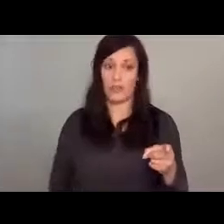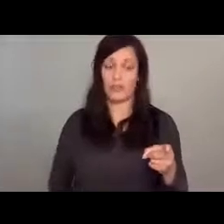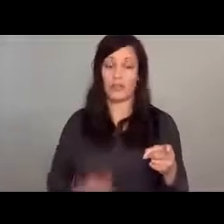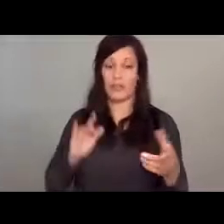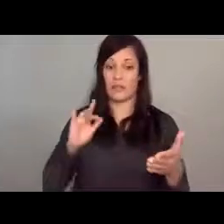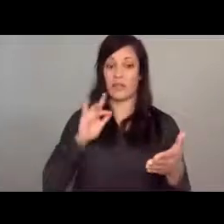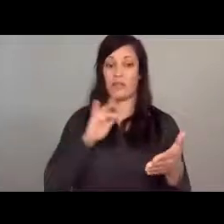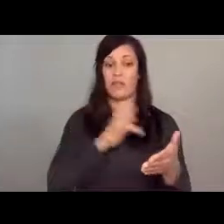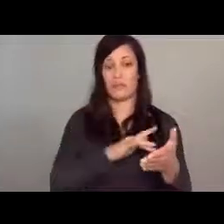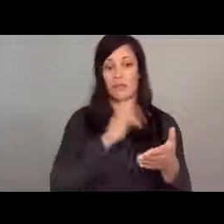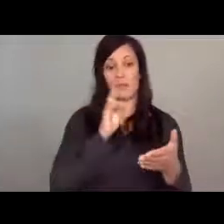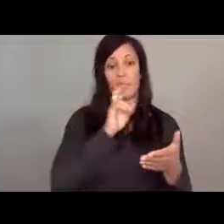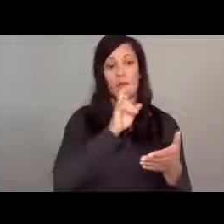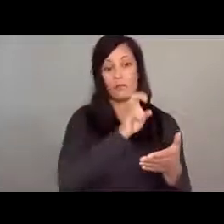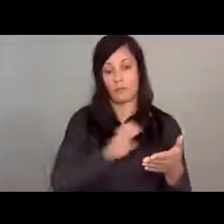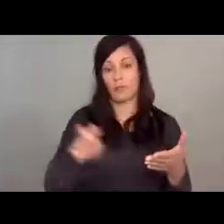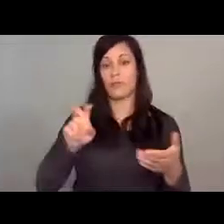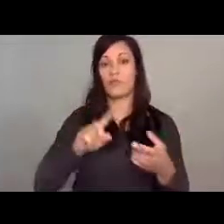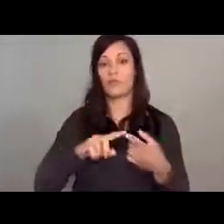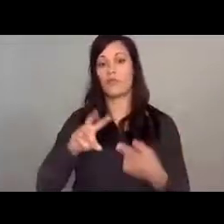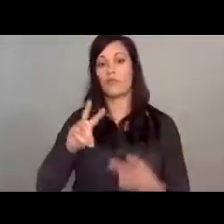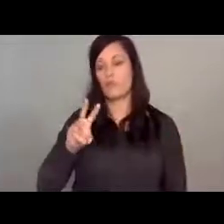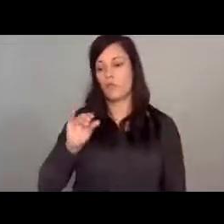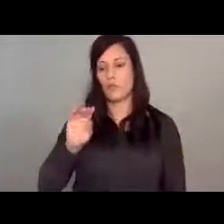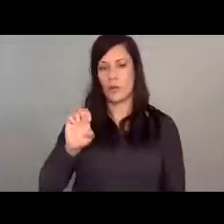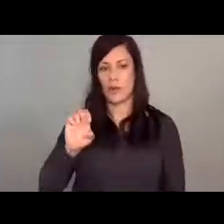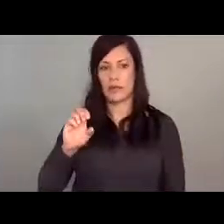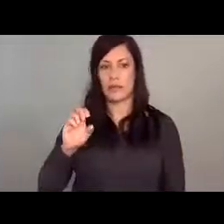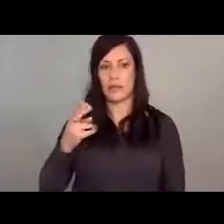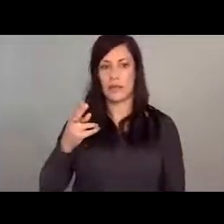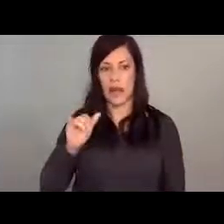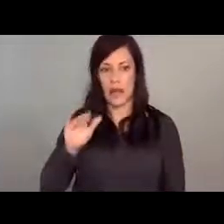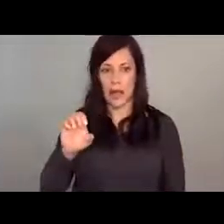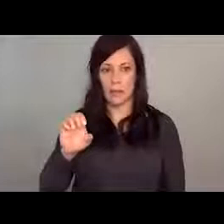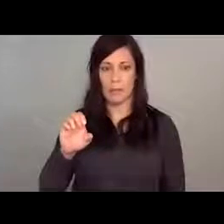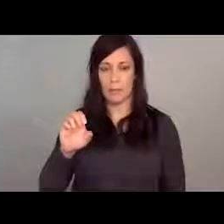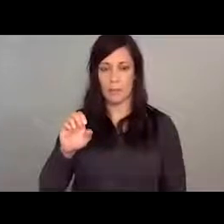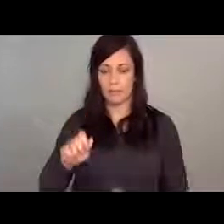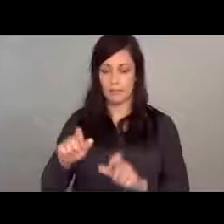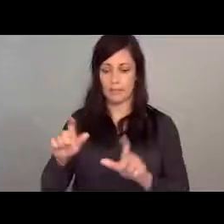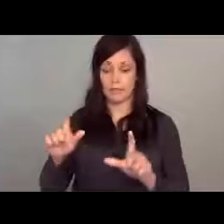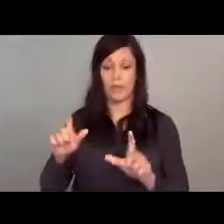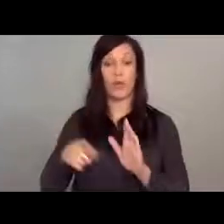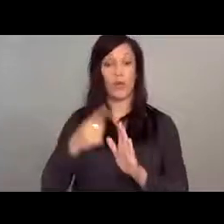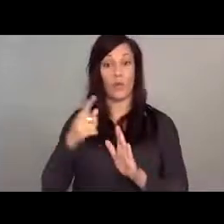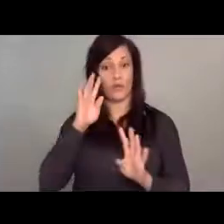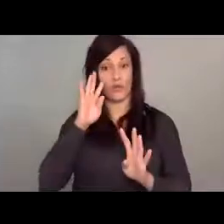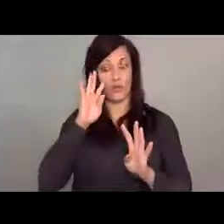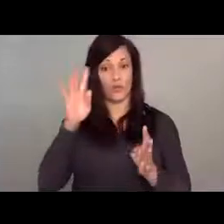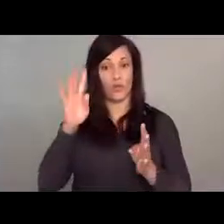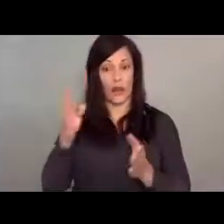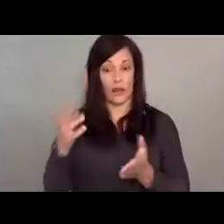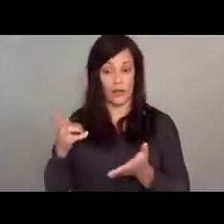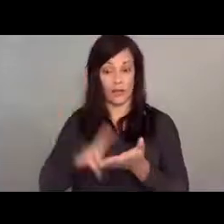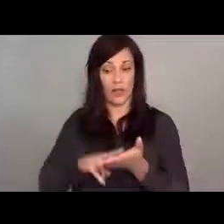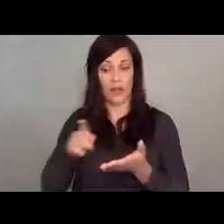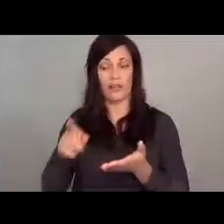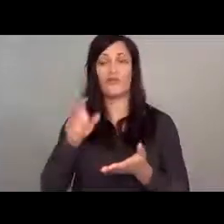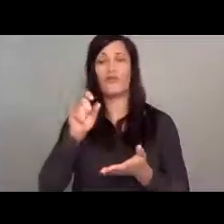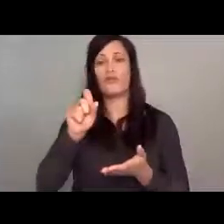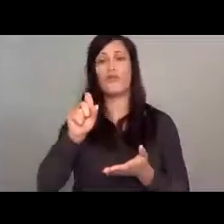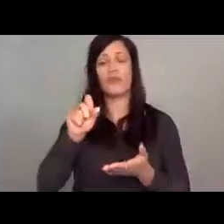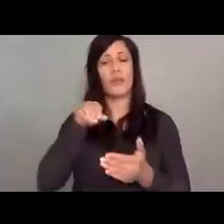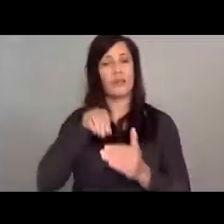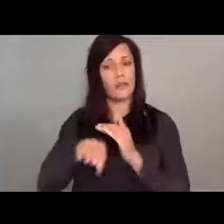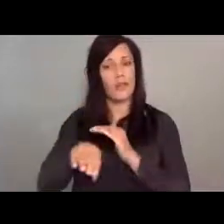WiseHive portal, which is where the application lives. Once you create a WiseHive login, you can revisit the portal as many times as you